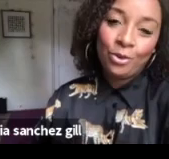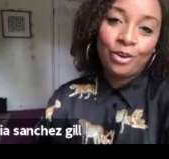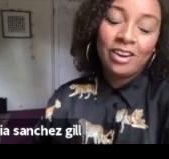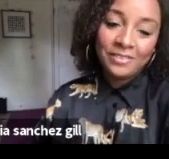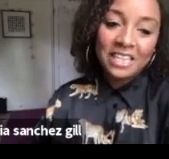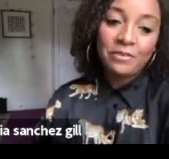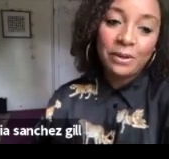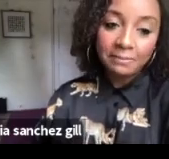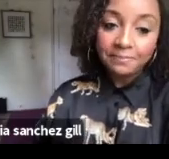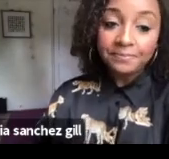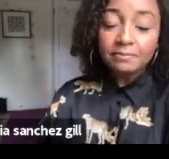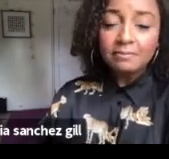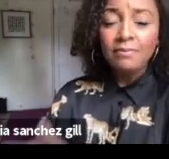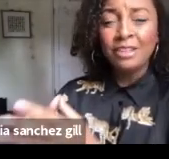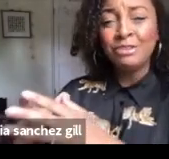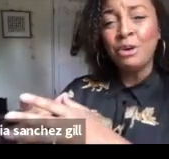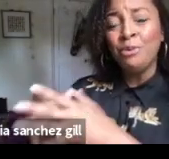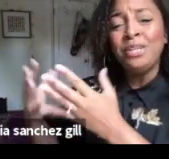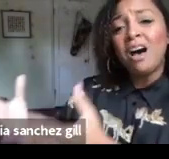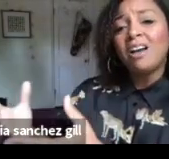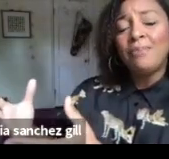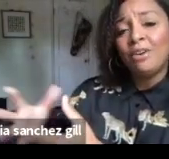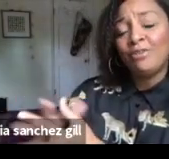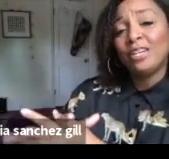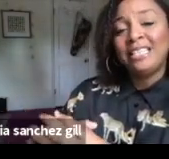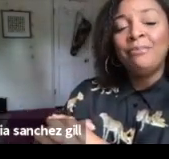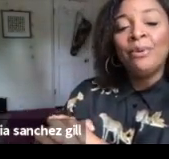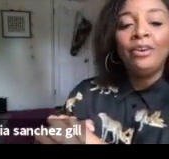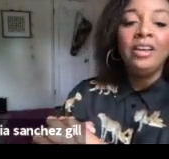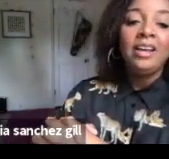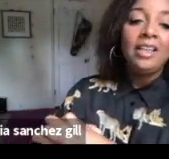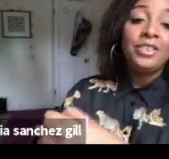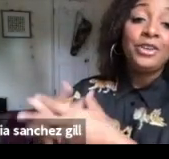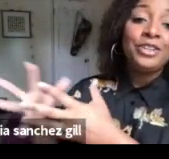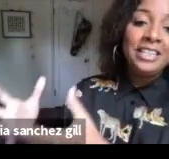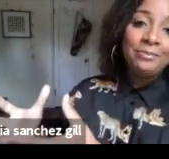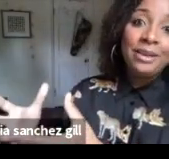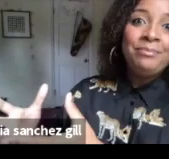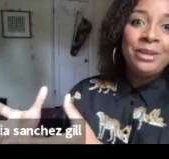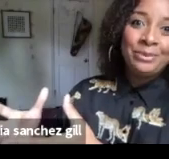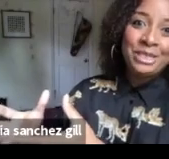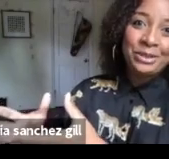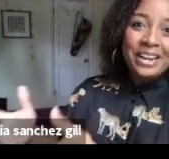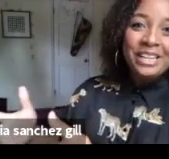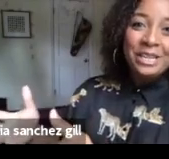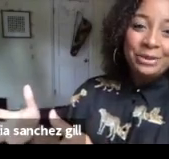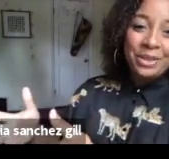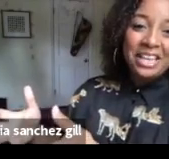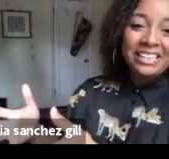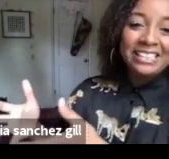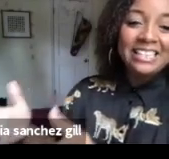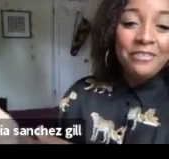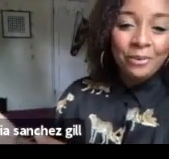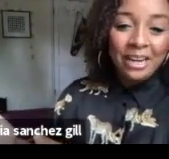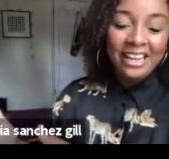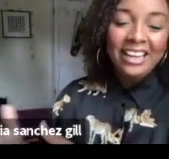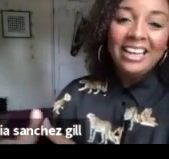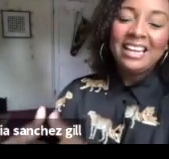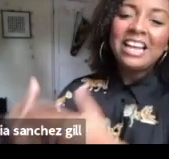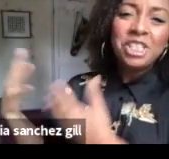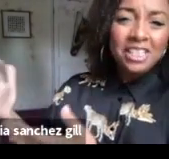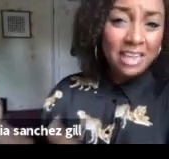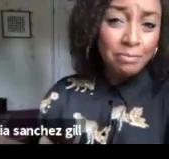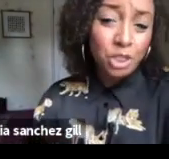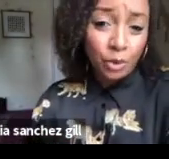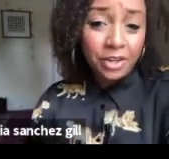of the horror of slavery. So when we talk about, for example, the 13th Amendment, which is credited with ending slavery,